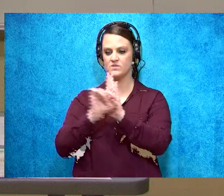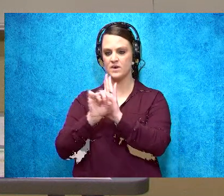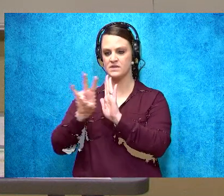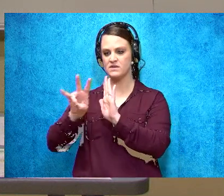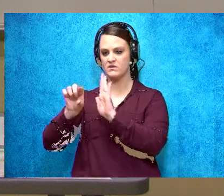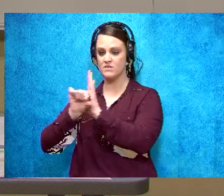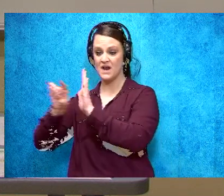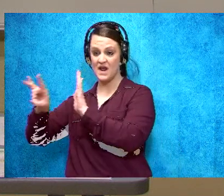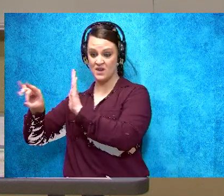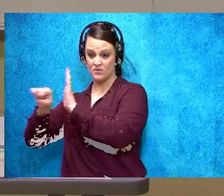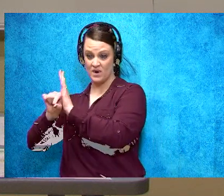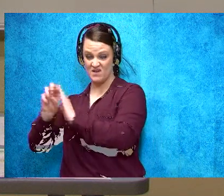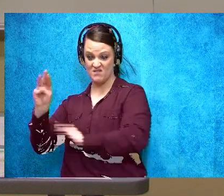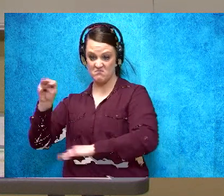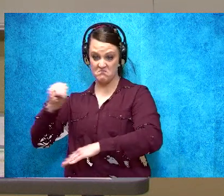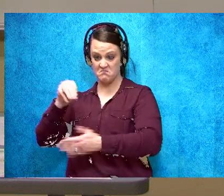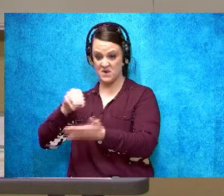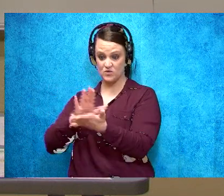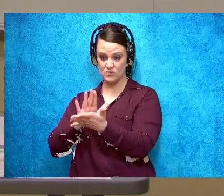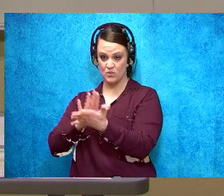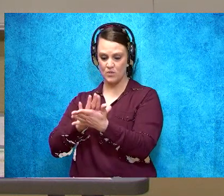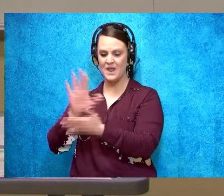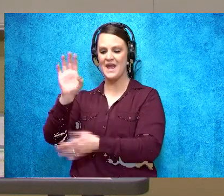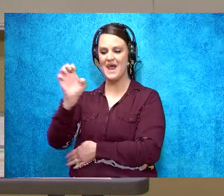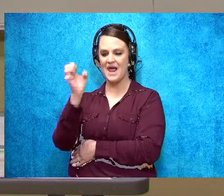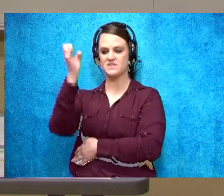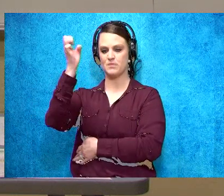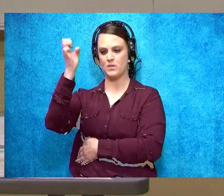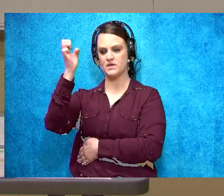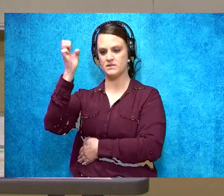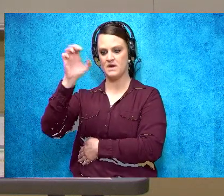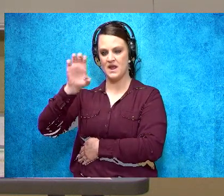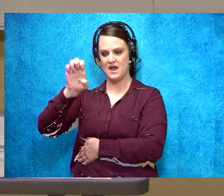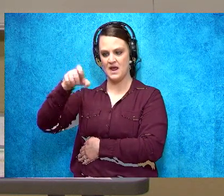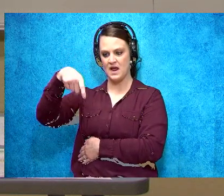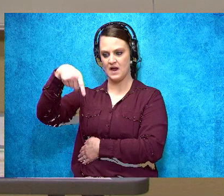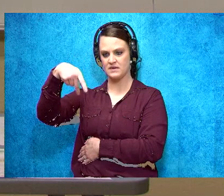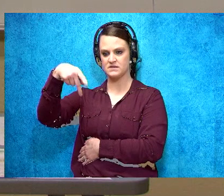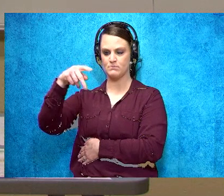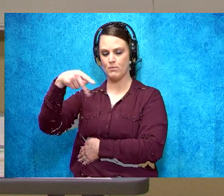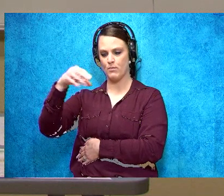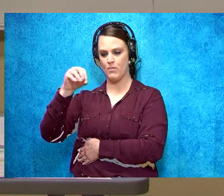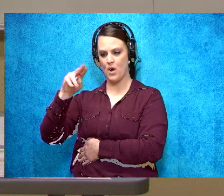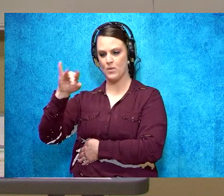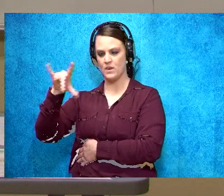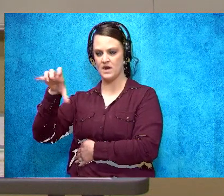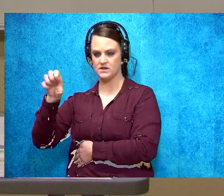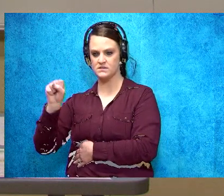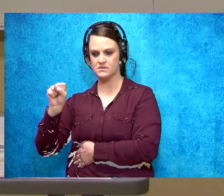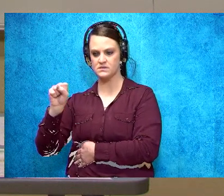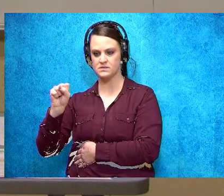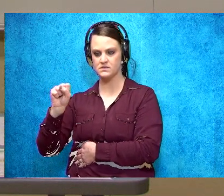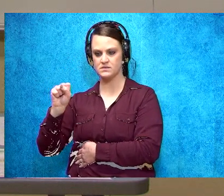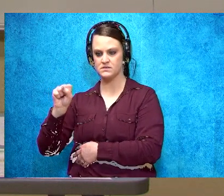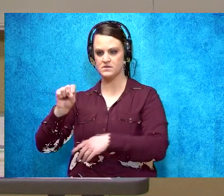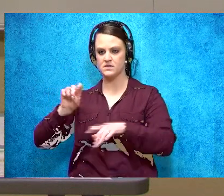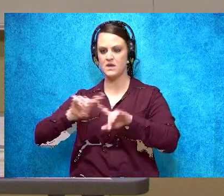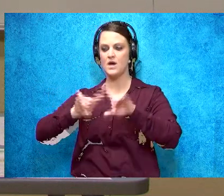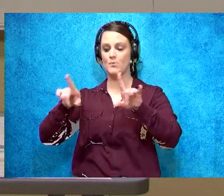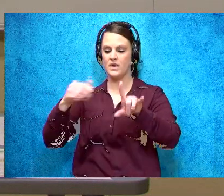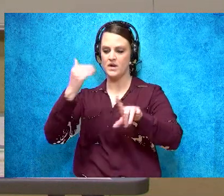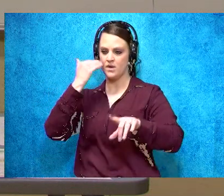they want you to know that that is the next step. We do not do that in 5th grade, but you need to know that's the next